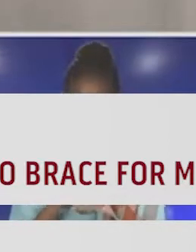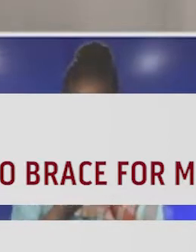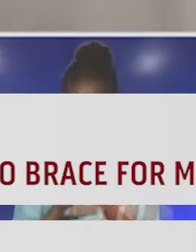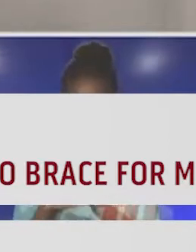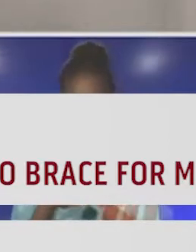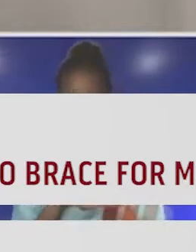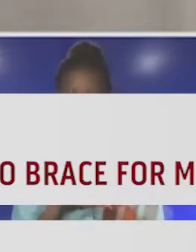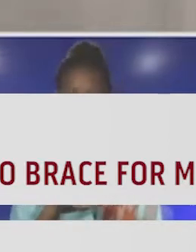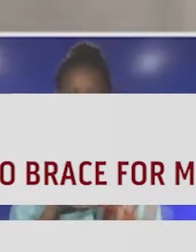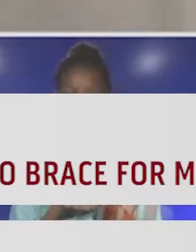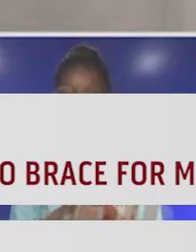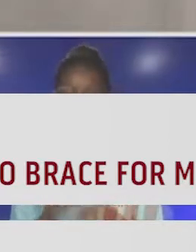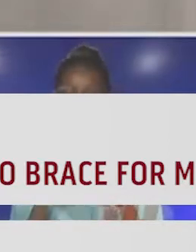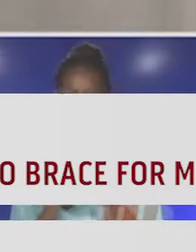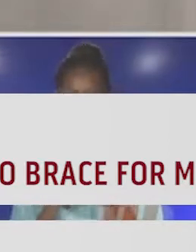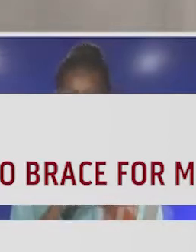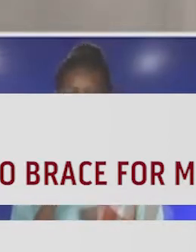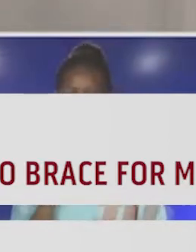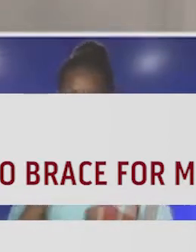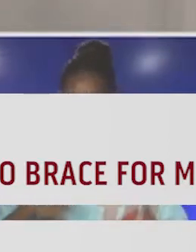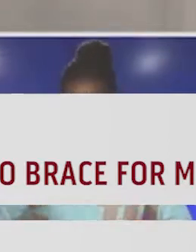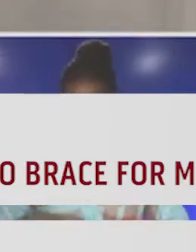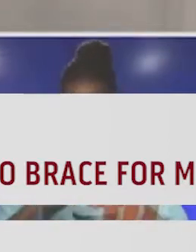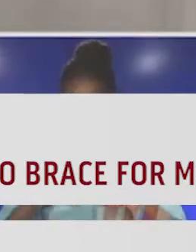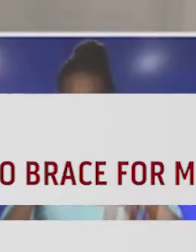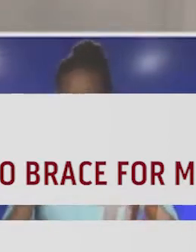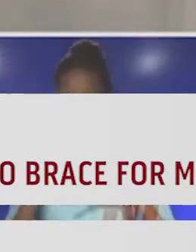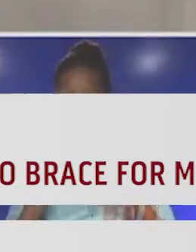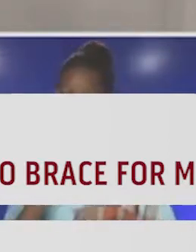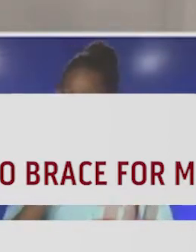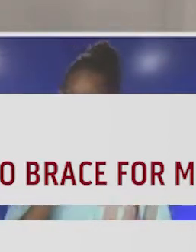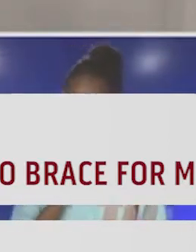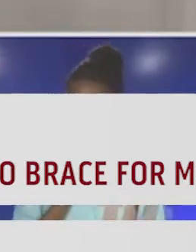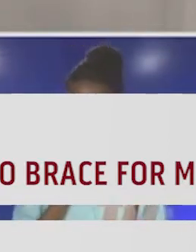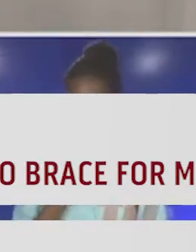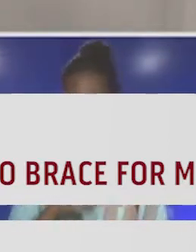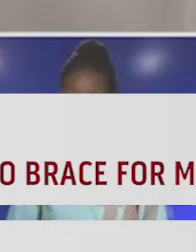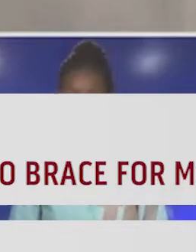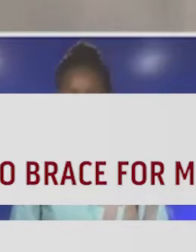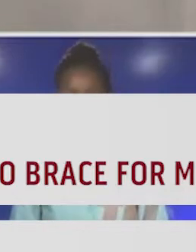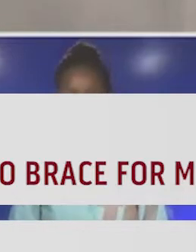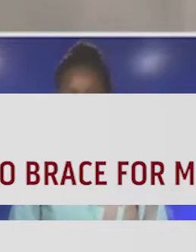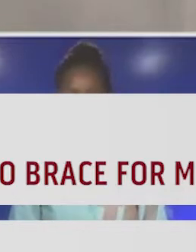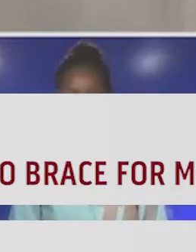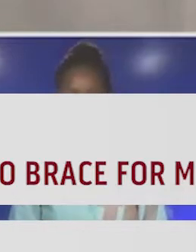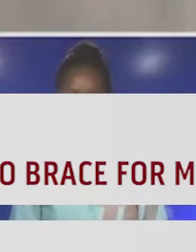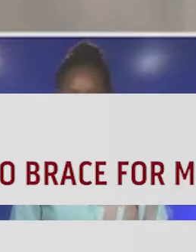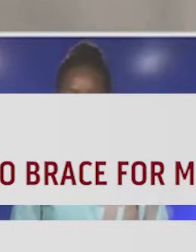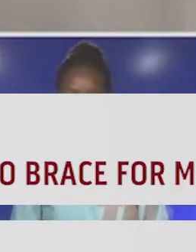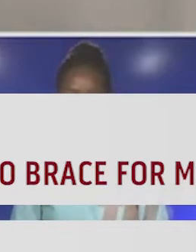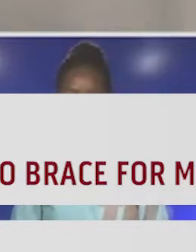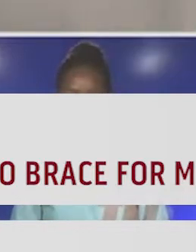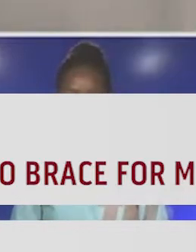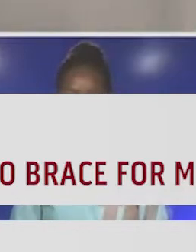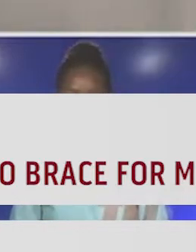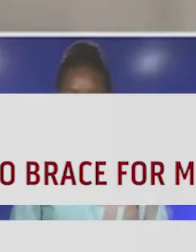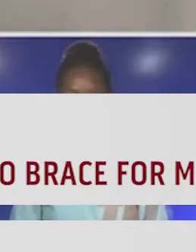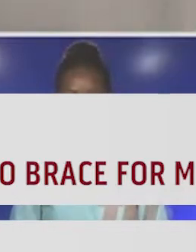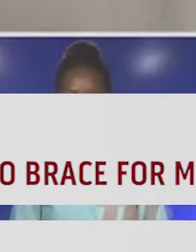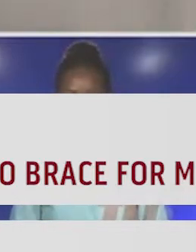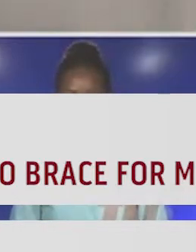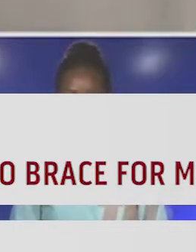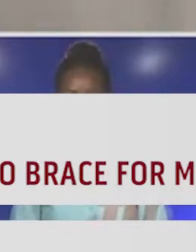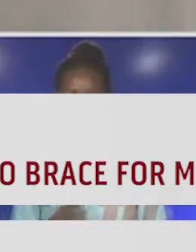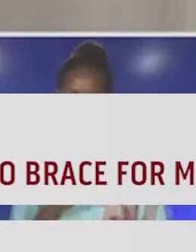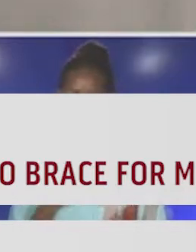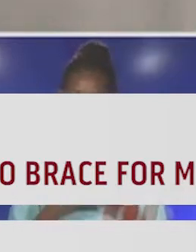means risk of serious events. The positions are moved down to yellow when we begin to look better, but may move